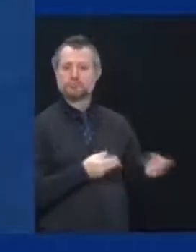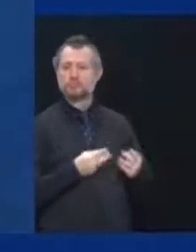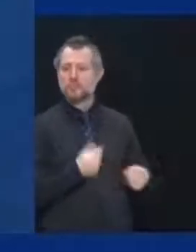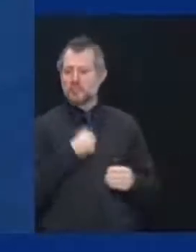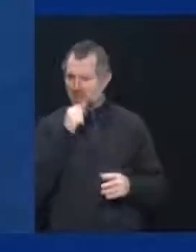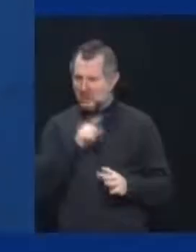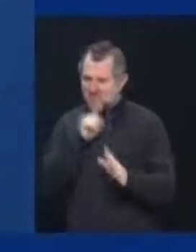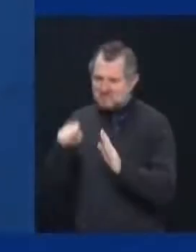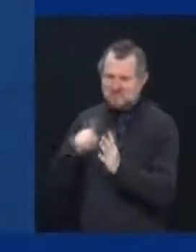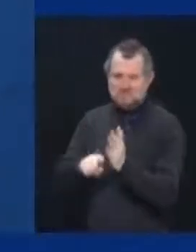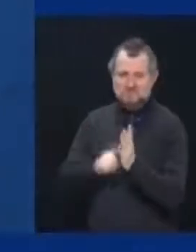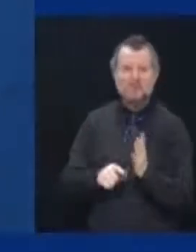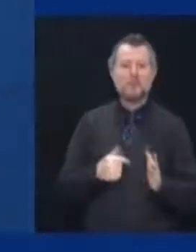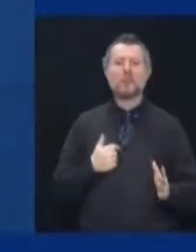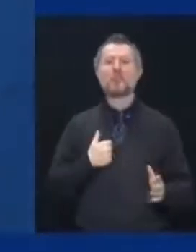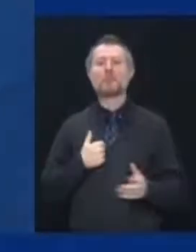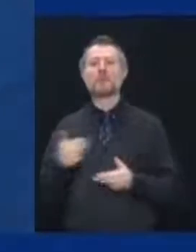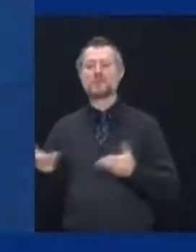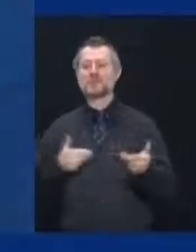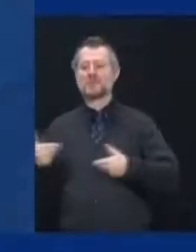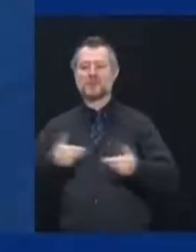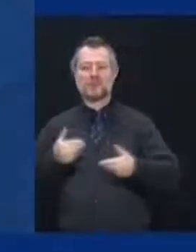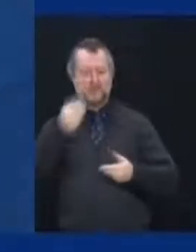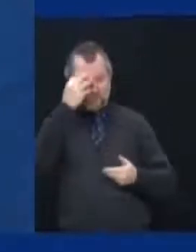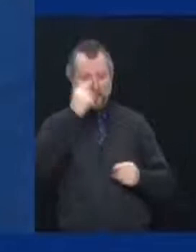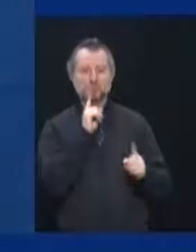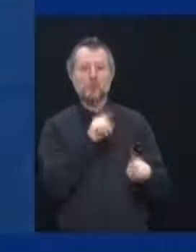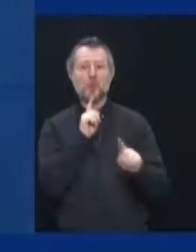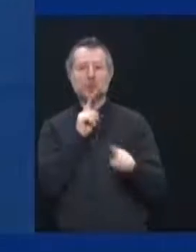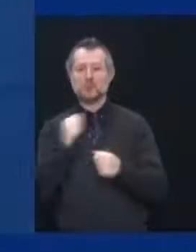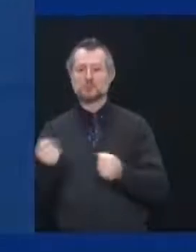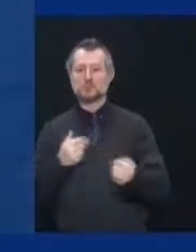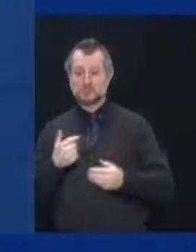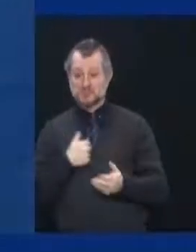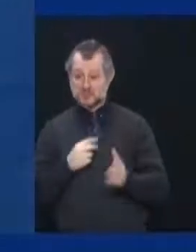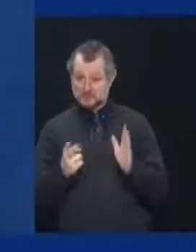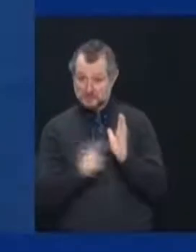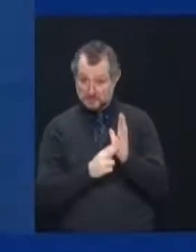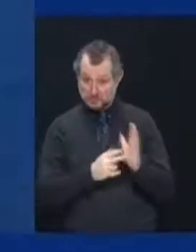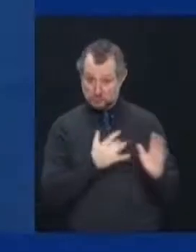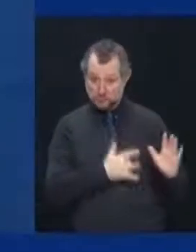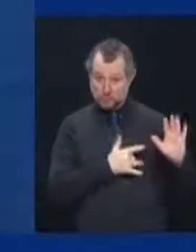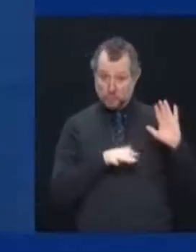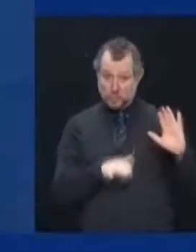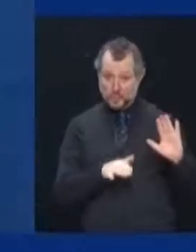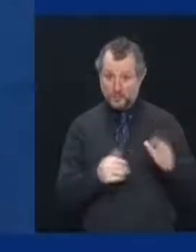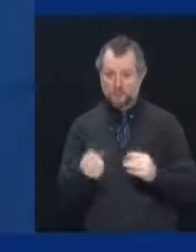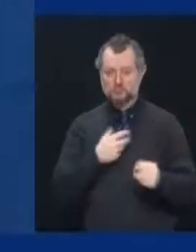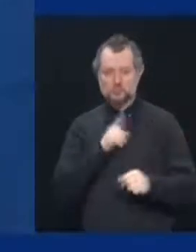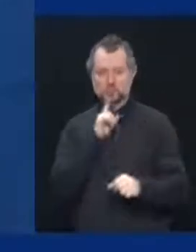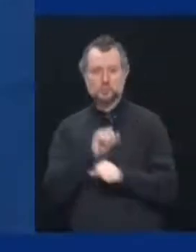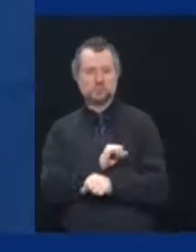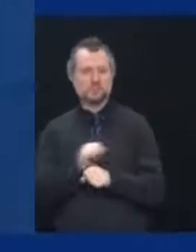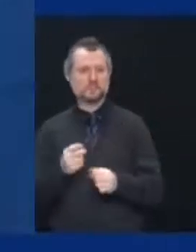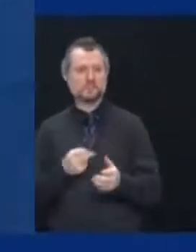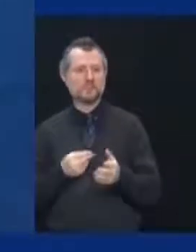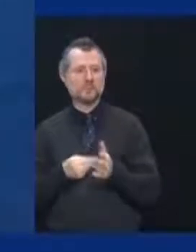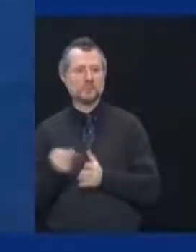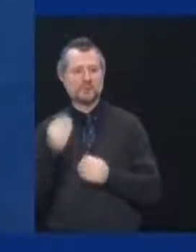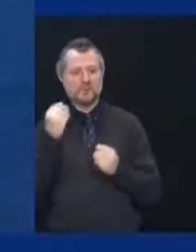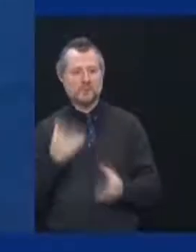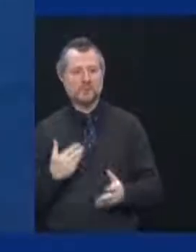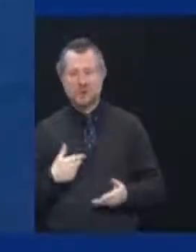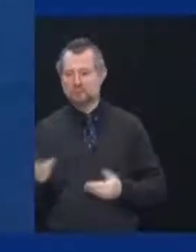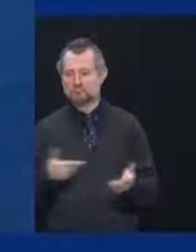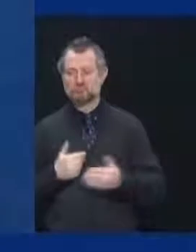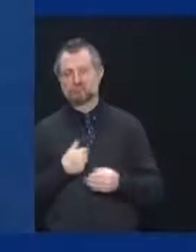are submitted under penalty of perjury. So there's no discrepancy about the